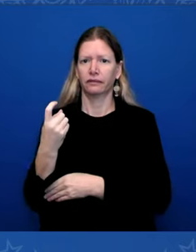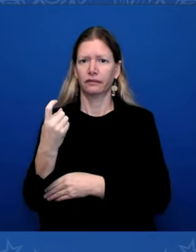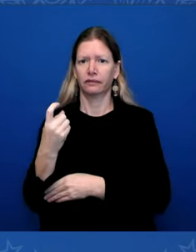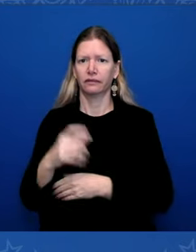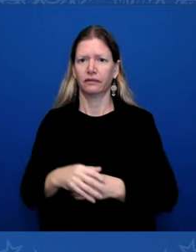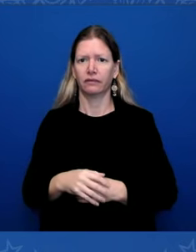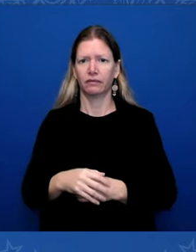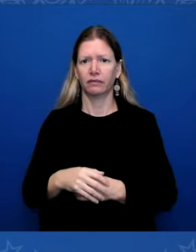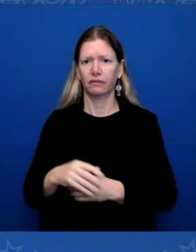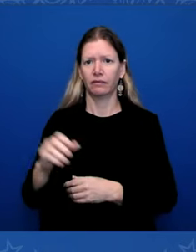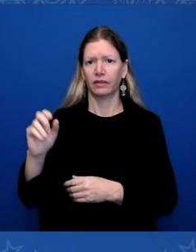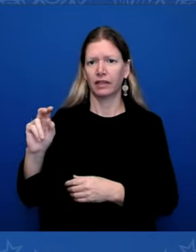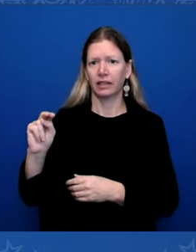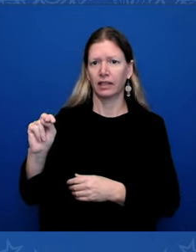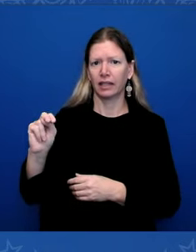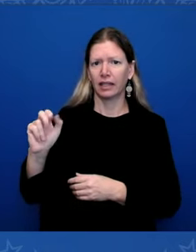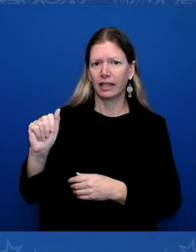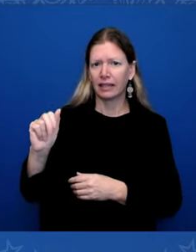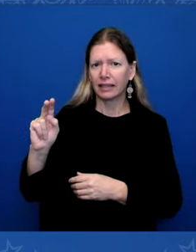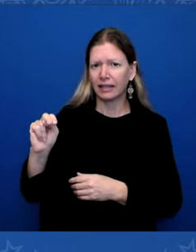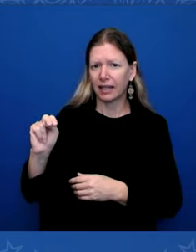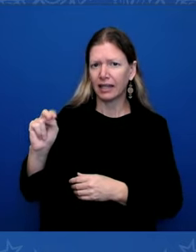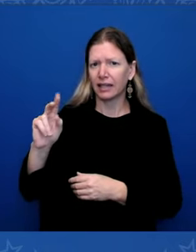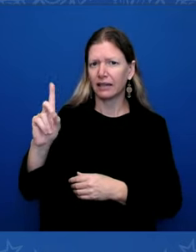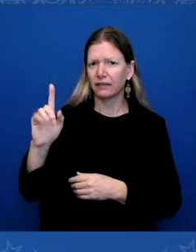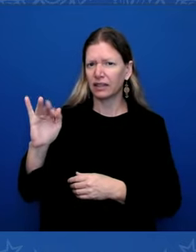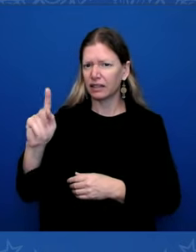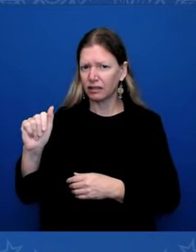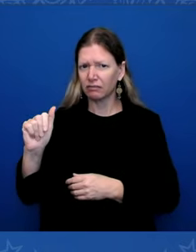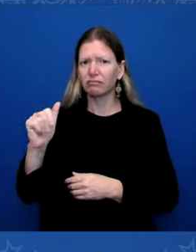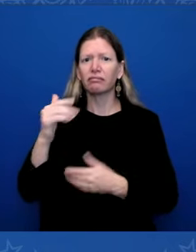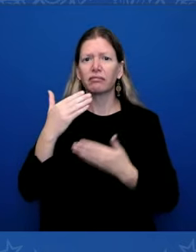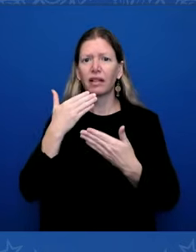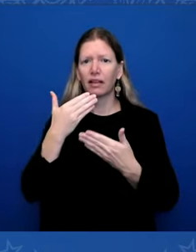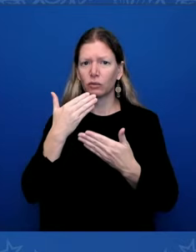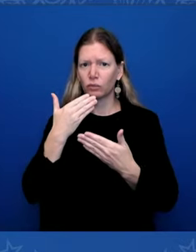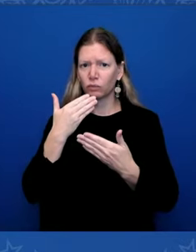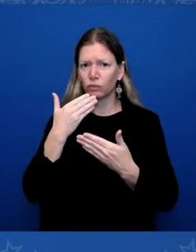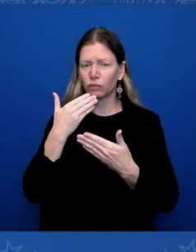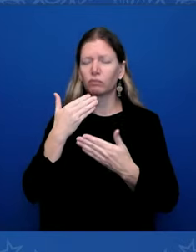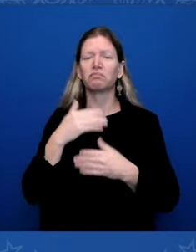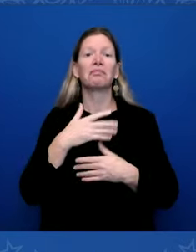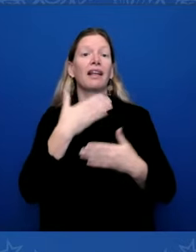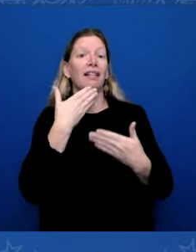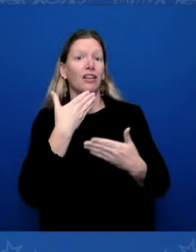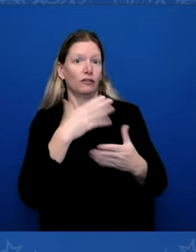Hi. Thank you for taking my question, Mr. President. Well, there you are. I'm sorry. Hi.